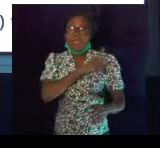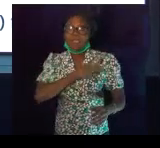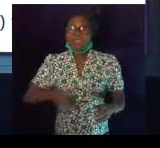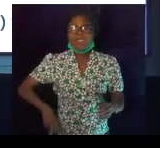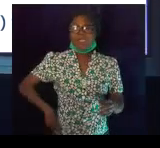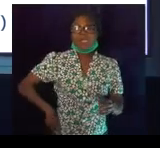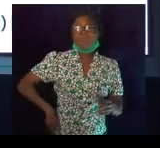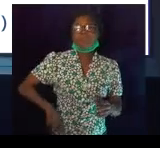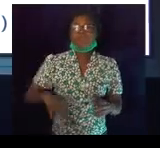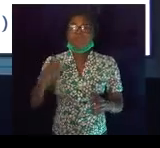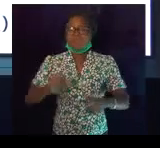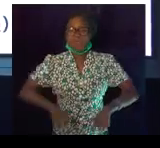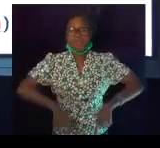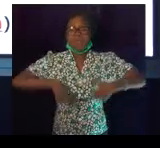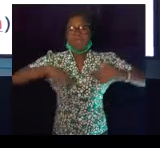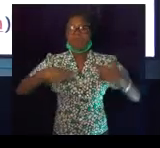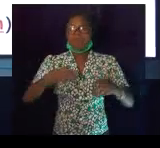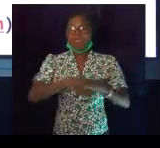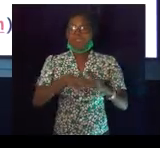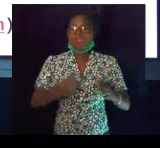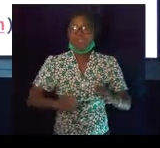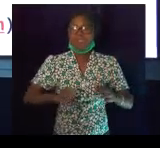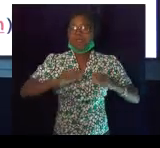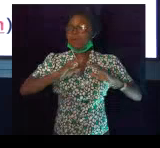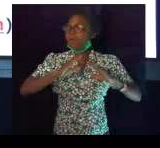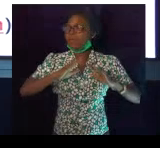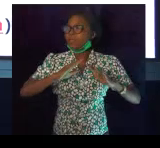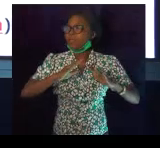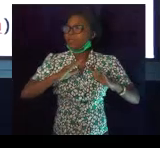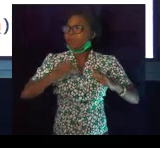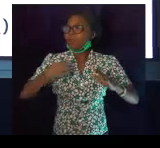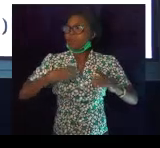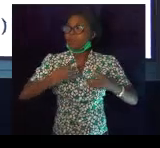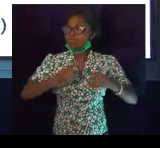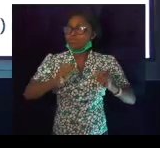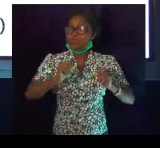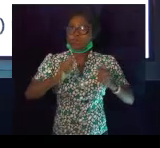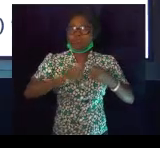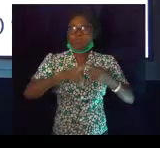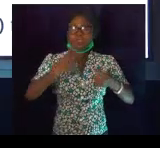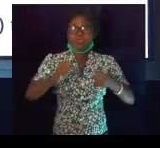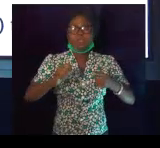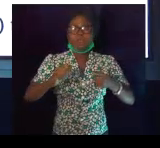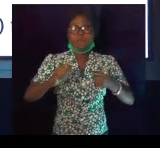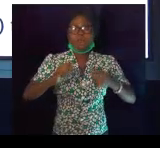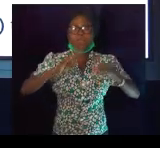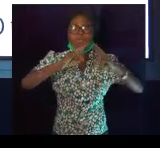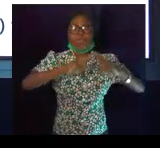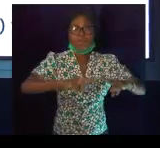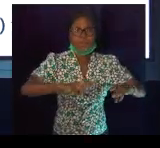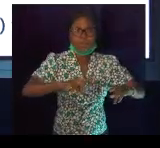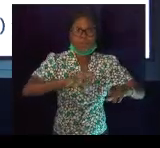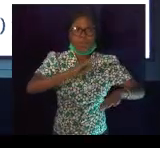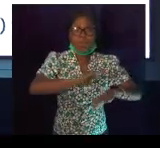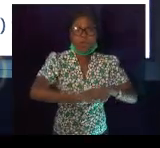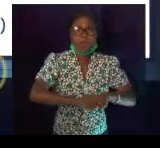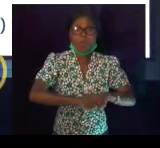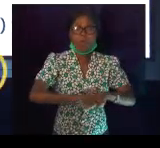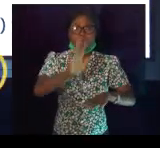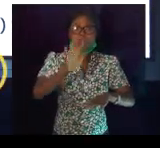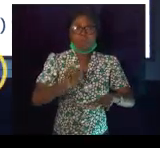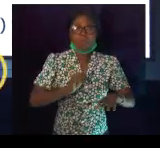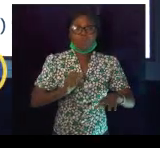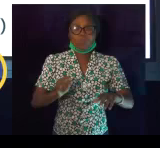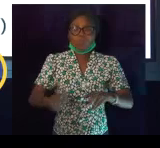The king lives in a palace. We travel to the village on